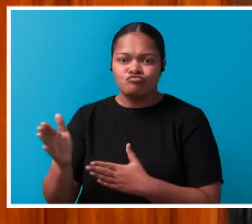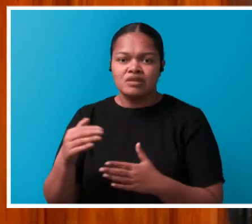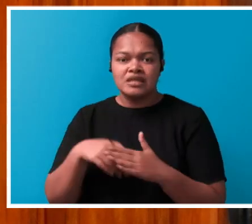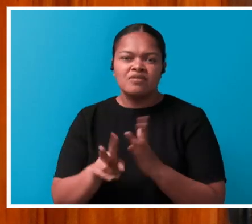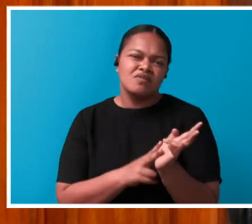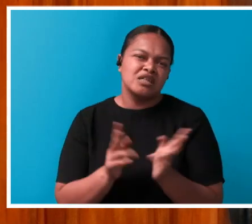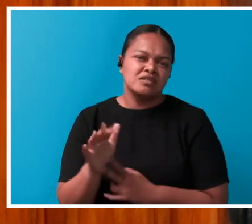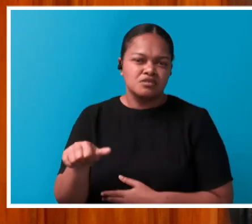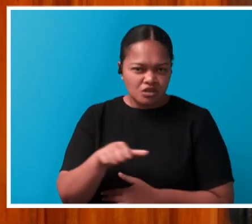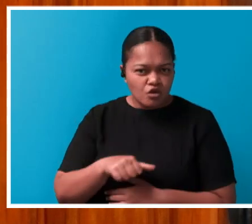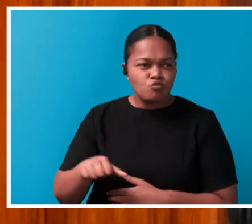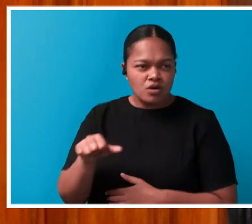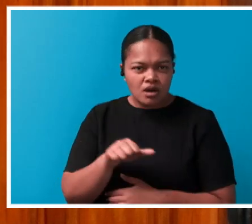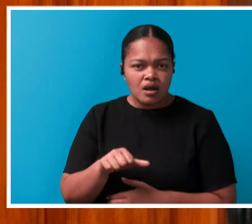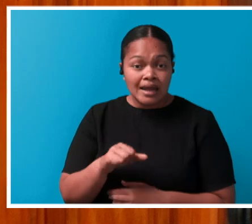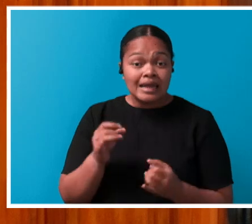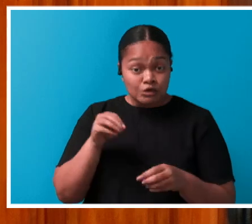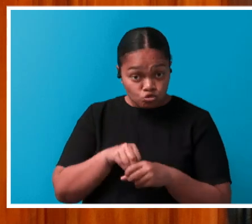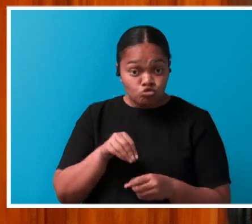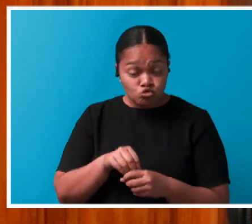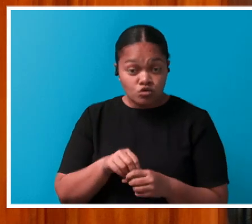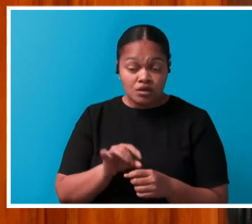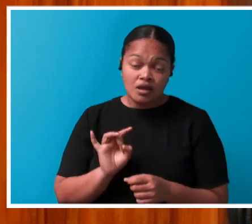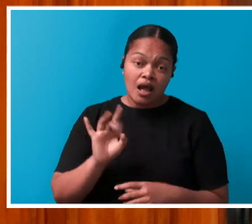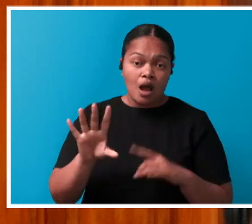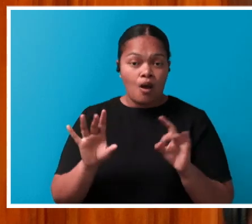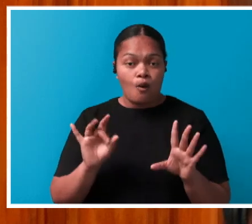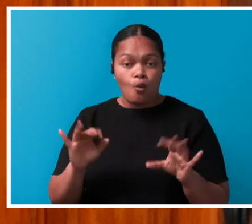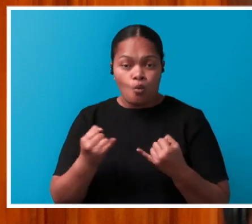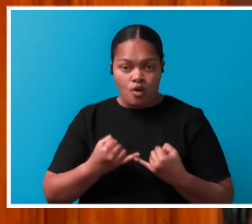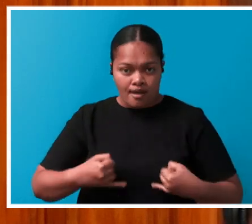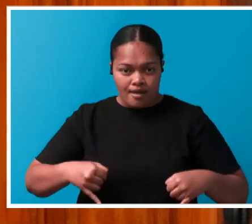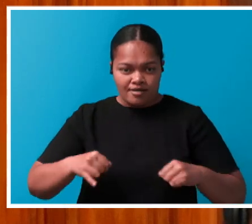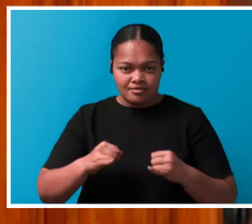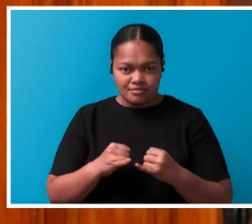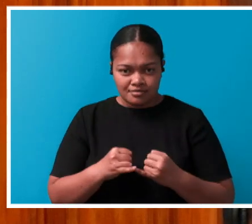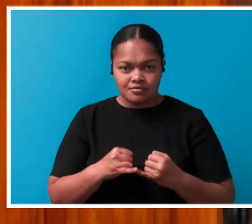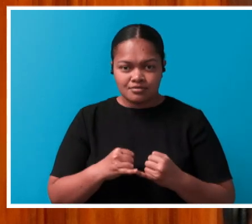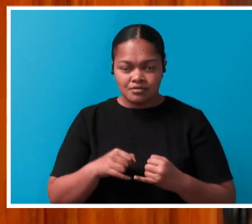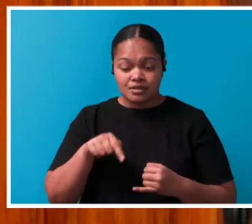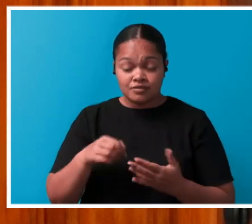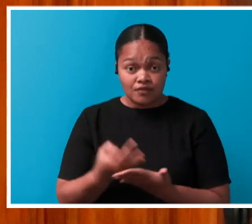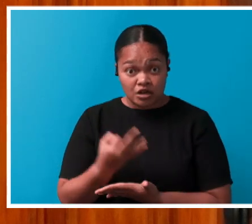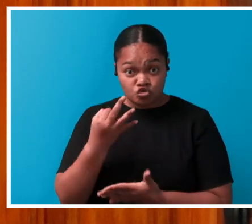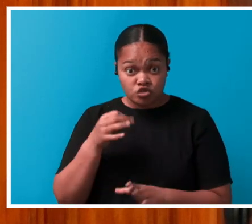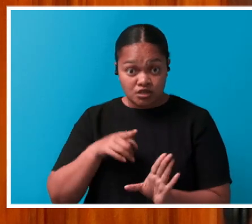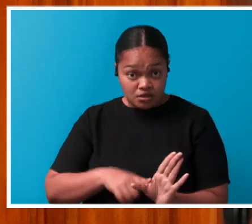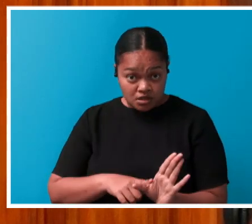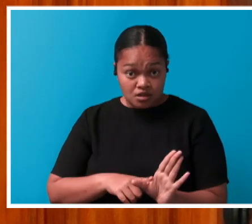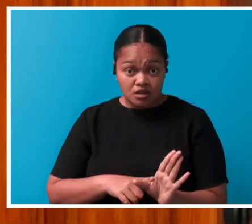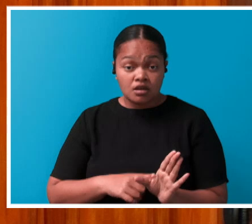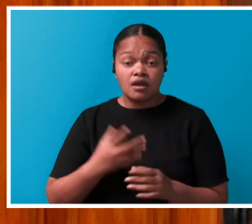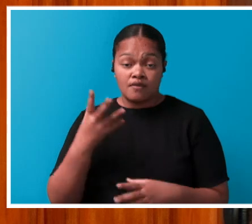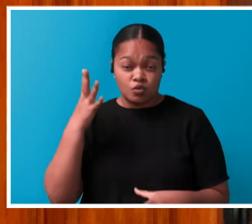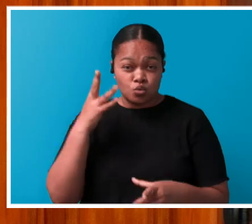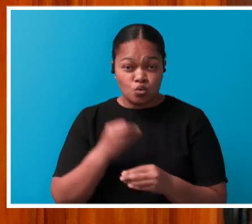including the outer islands. I'm pleased to inform this House that within this financial year, there has been a total